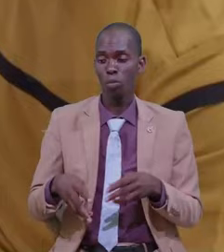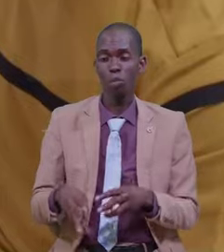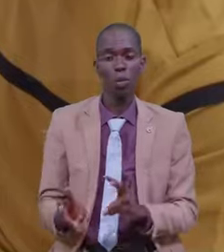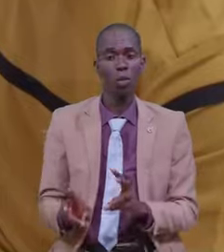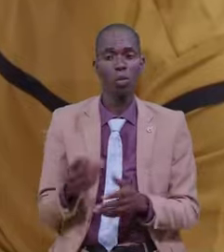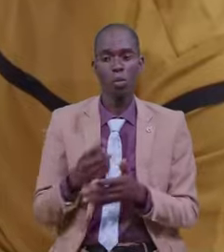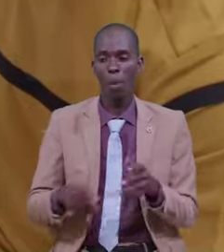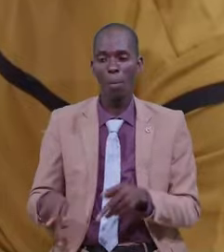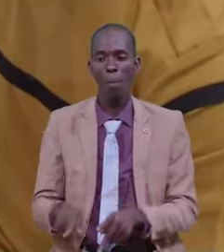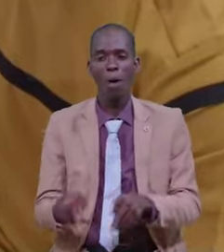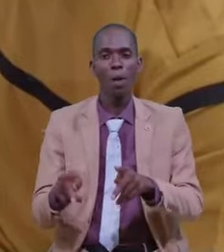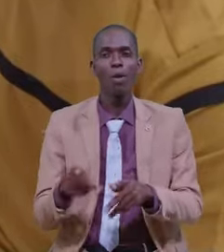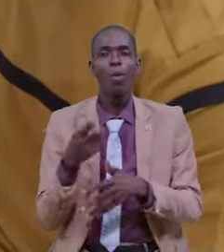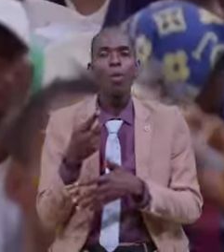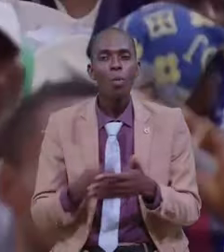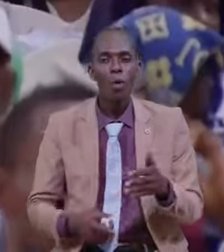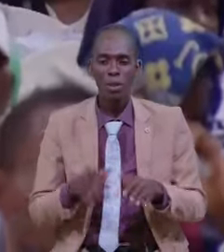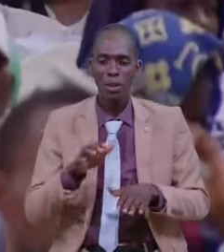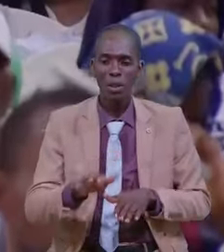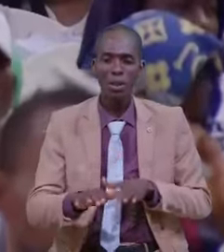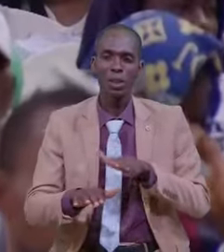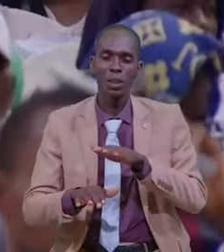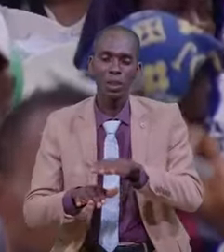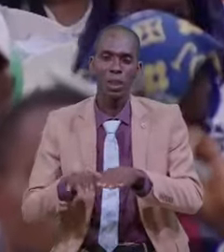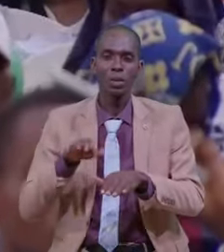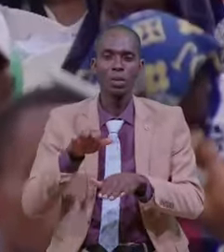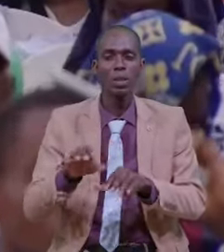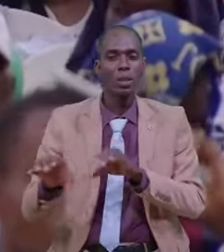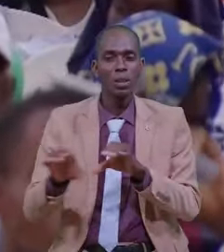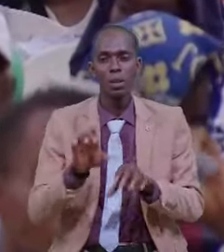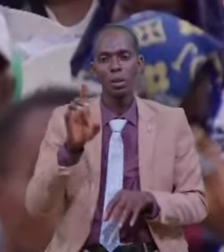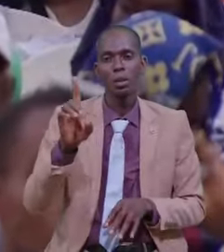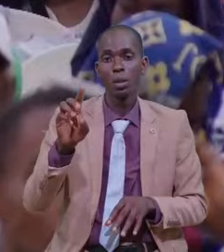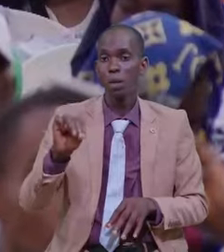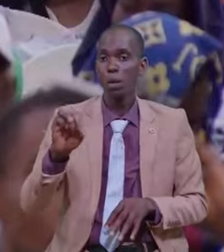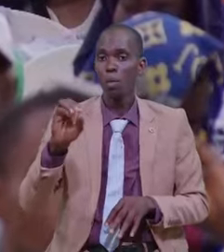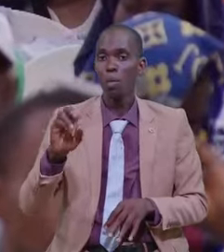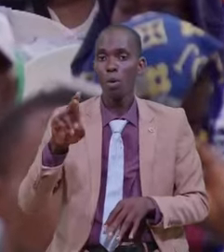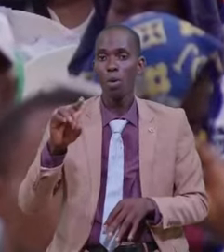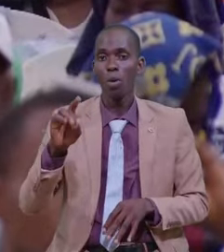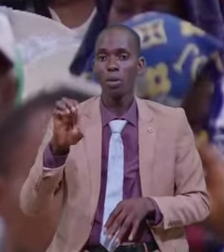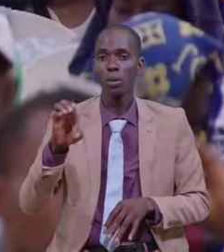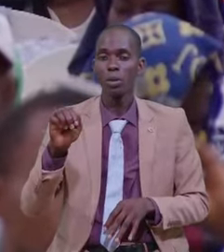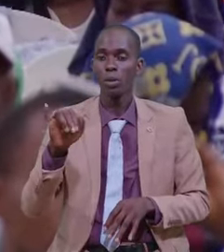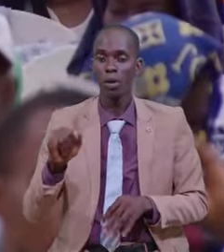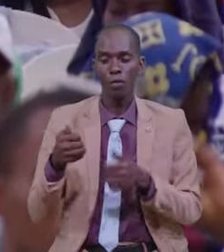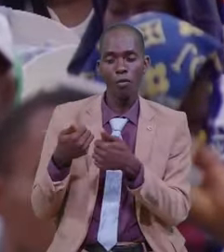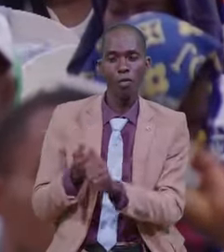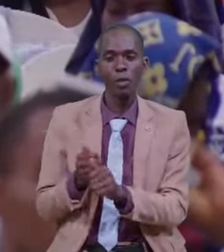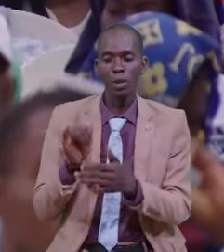and what steps did Mordecai follow that he became